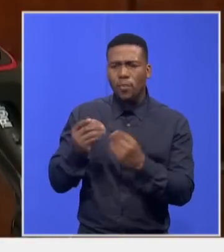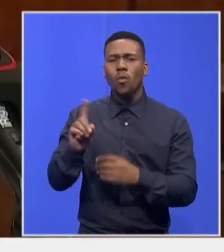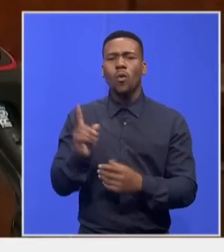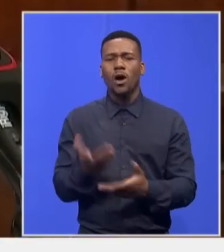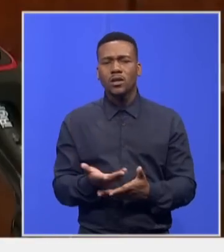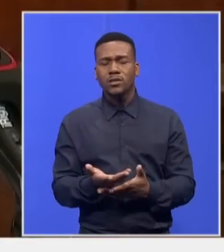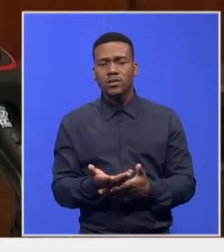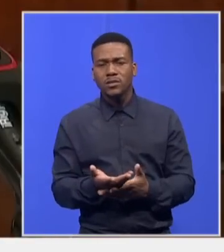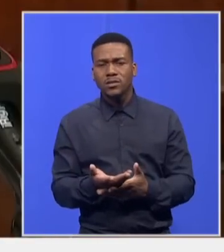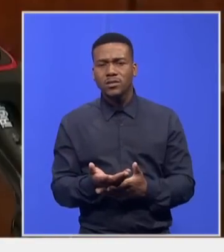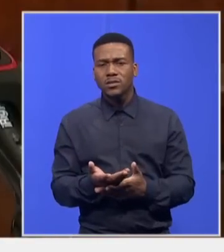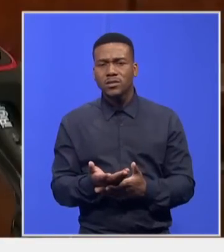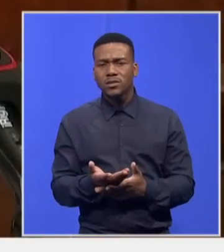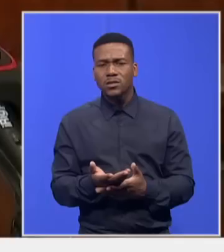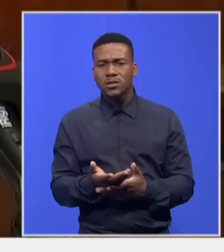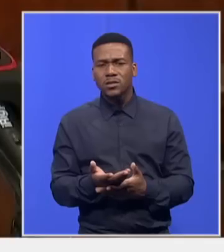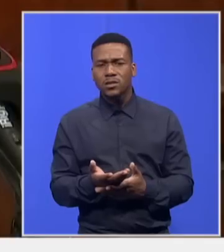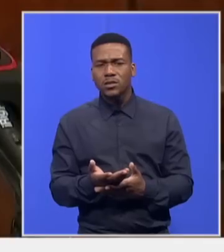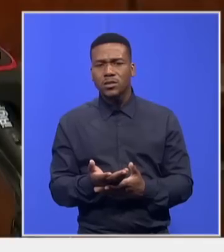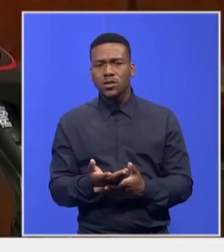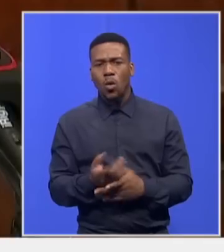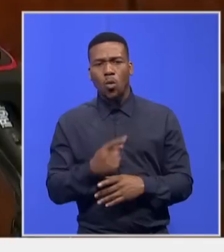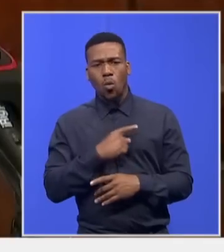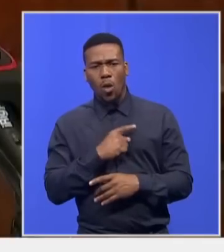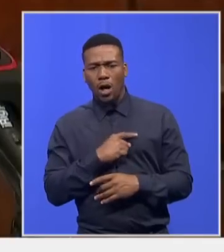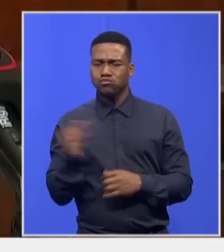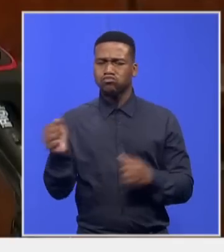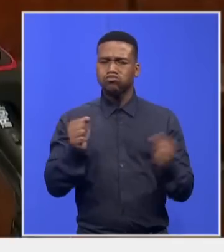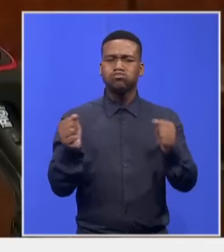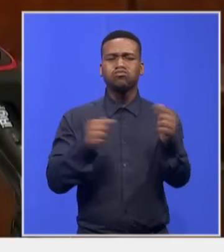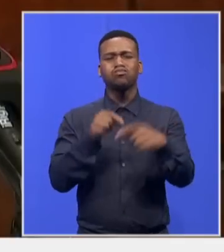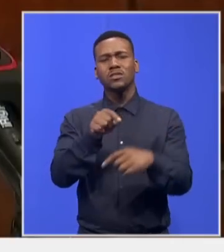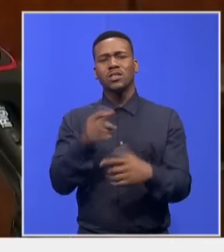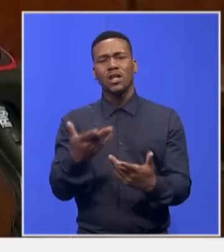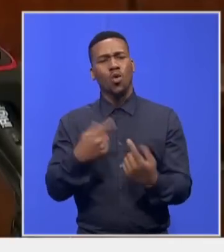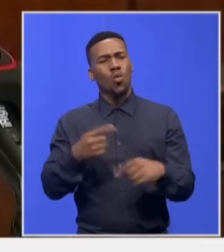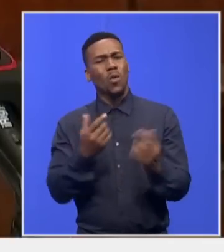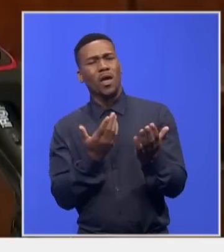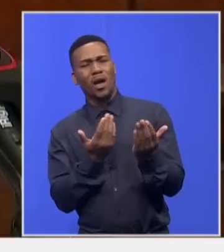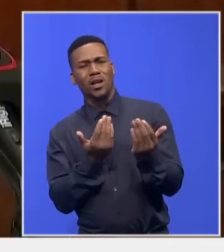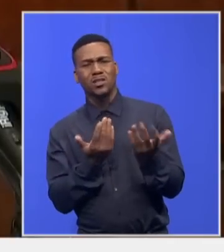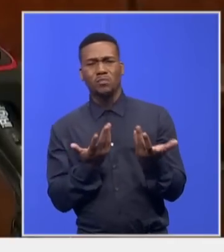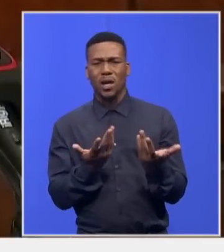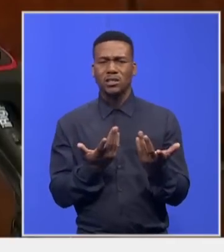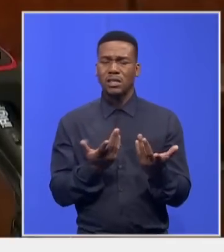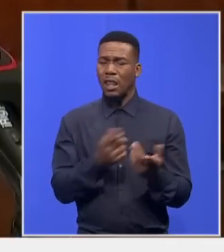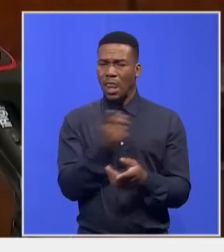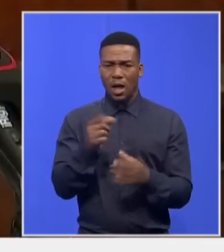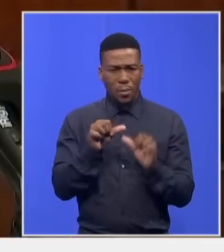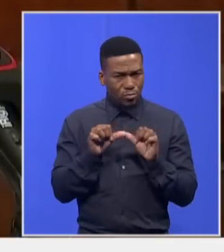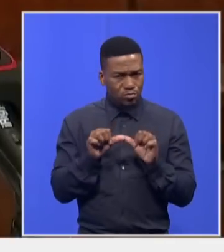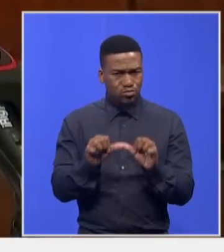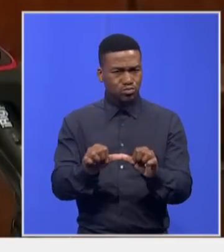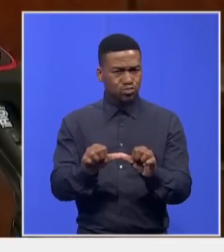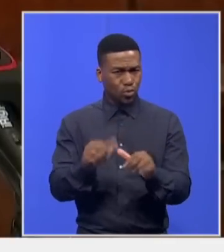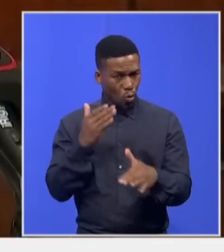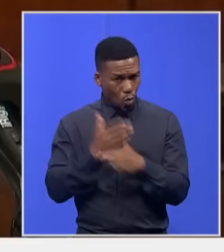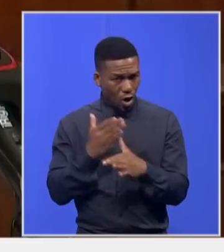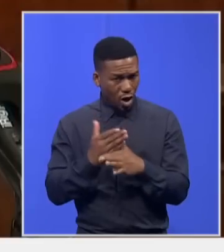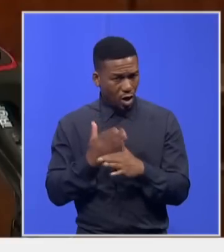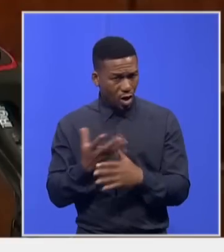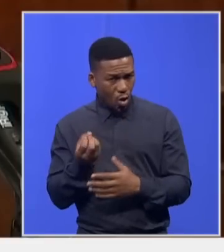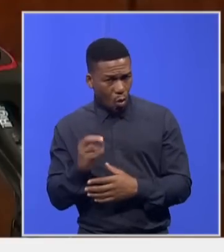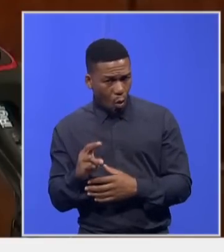mitigate since our deployment to some of these stations? Do we expect to see them also continuing in their mandate there, or